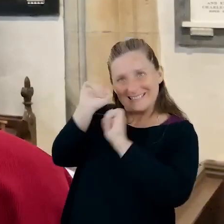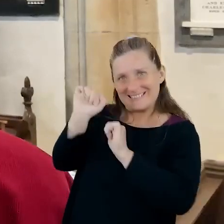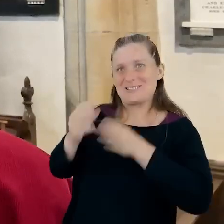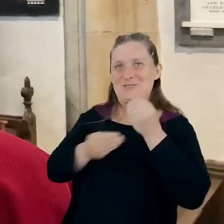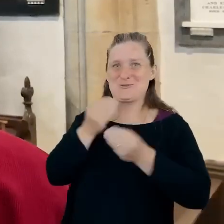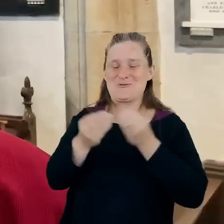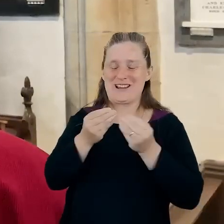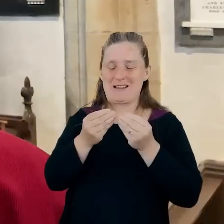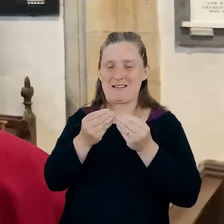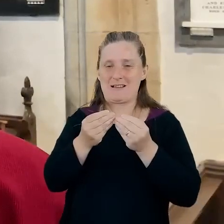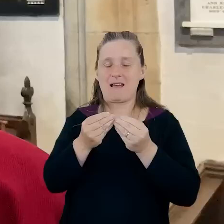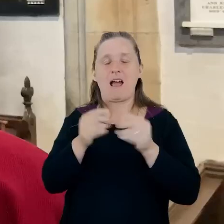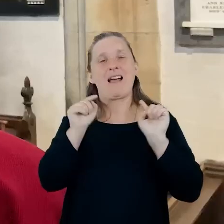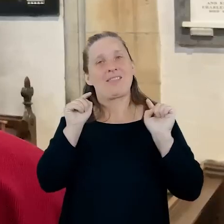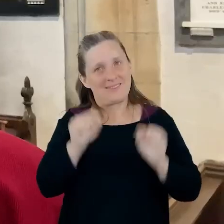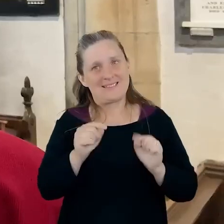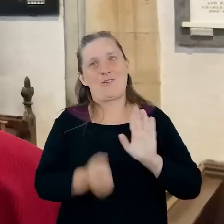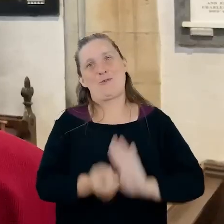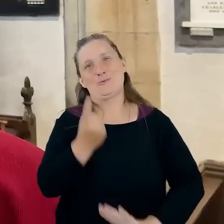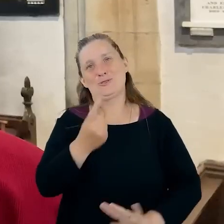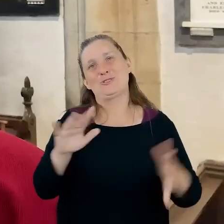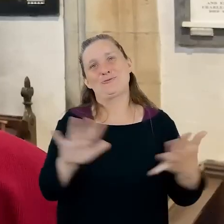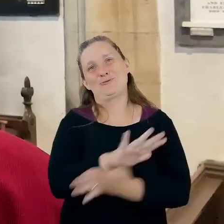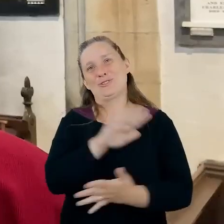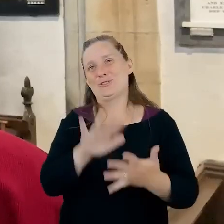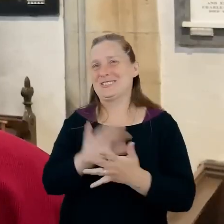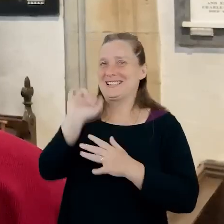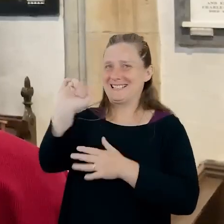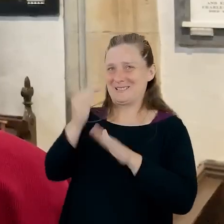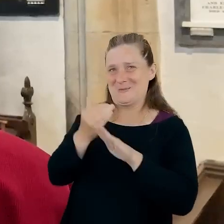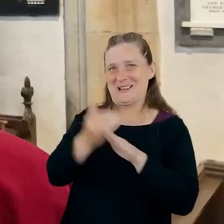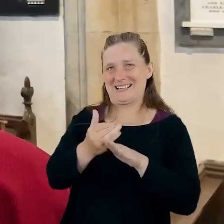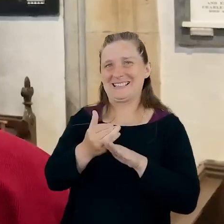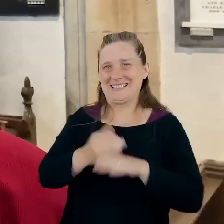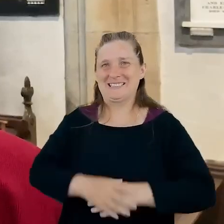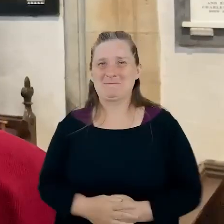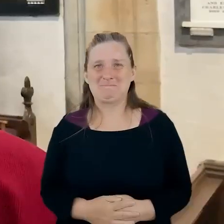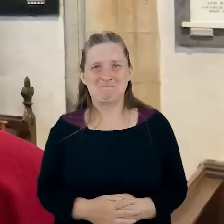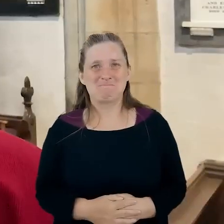fears, this is an opportunity to rejoice in the work of God.